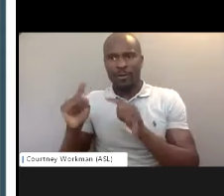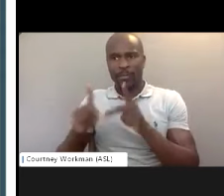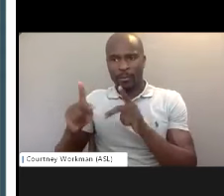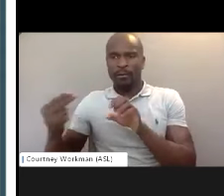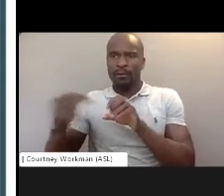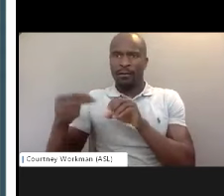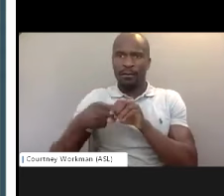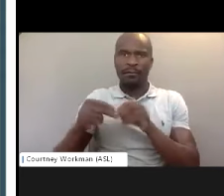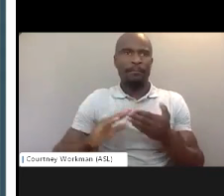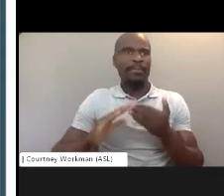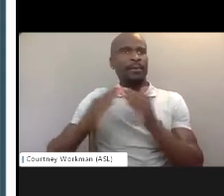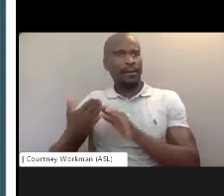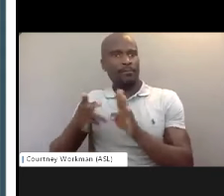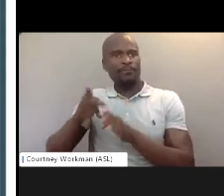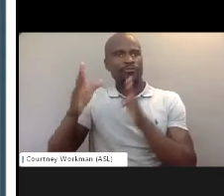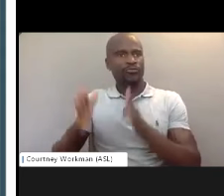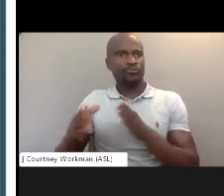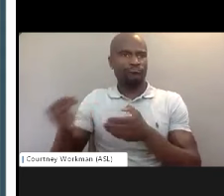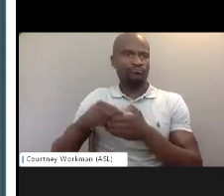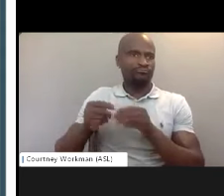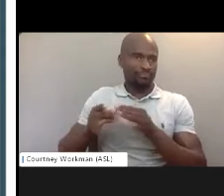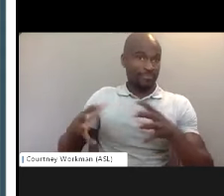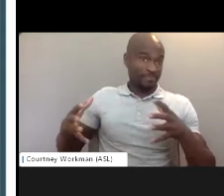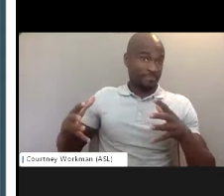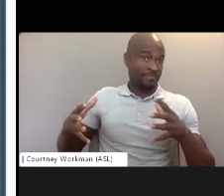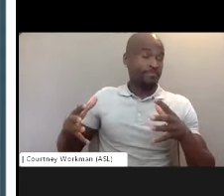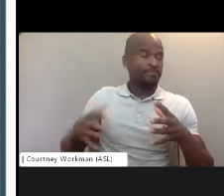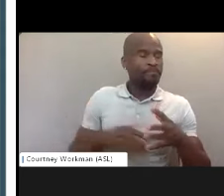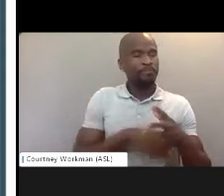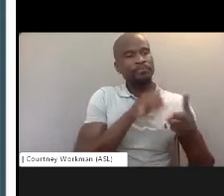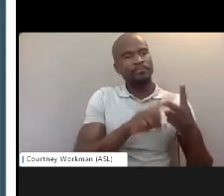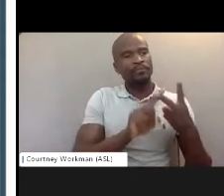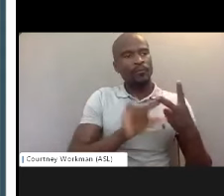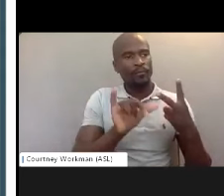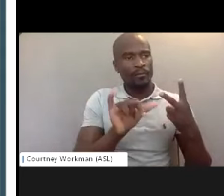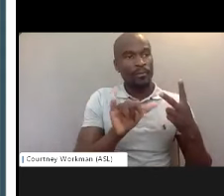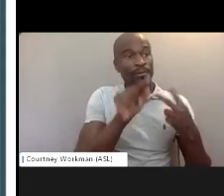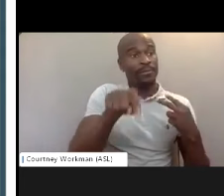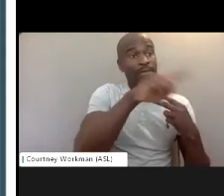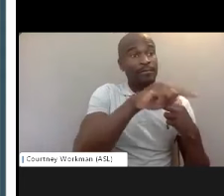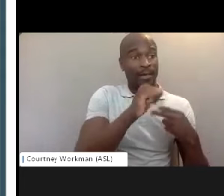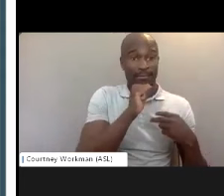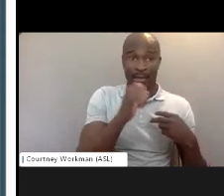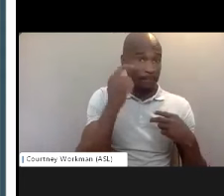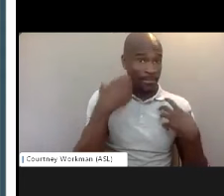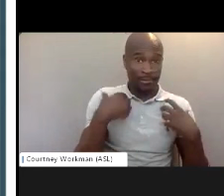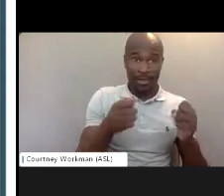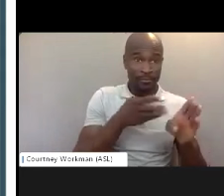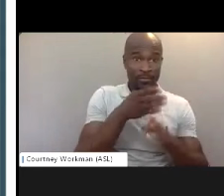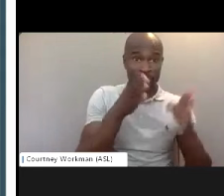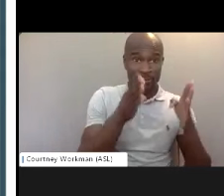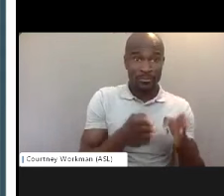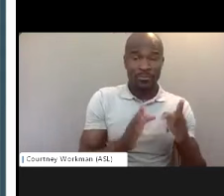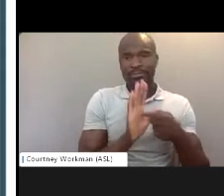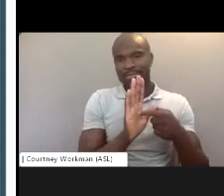want to consider, how we can train non-mental health professionals, like school